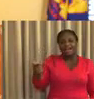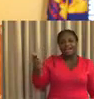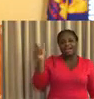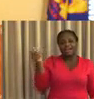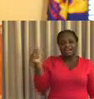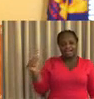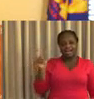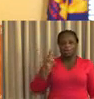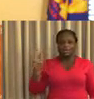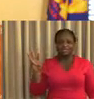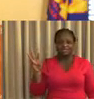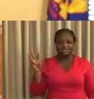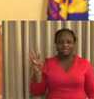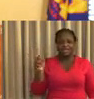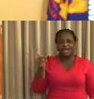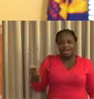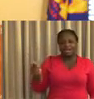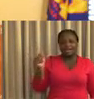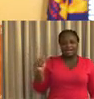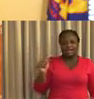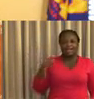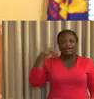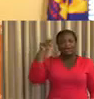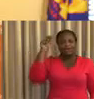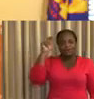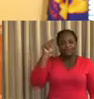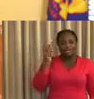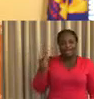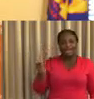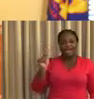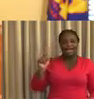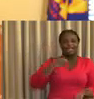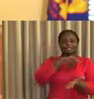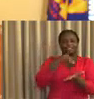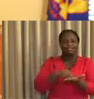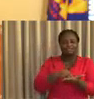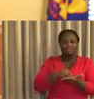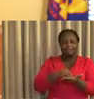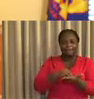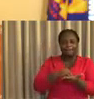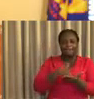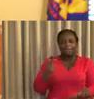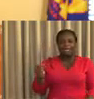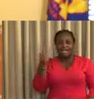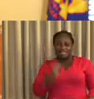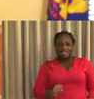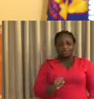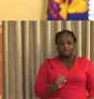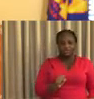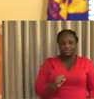North Municipality, Ghan Central Municipality, Ghan South Municipality, Ghan